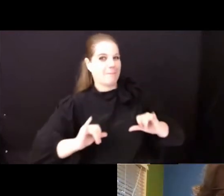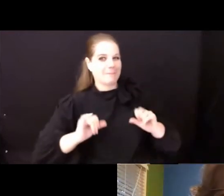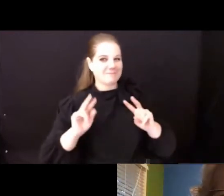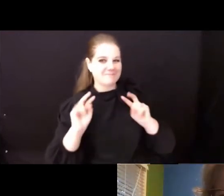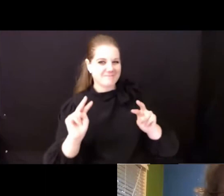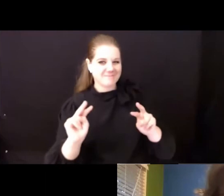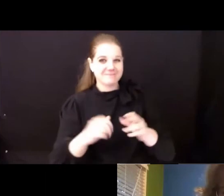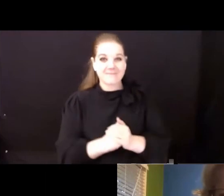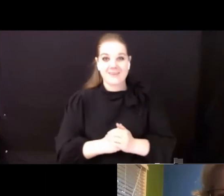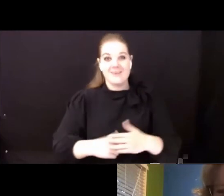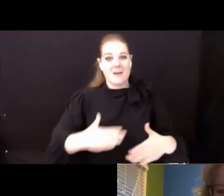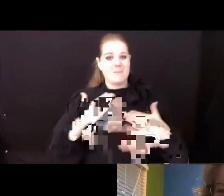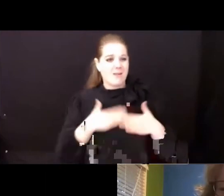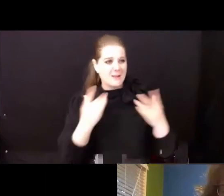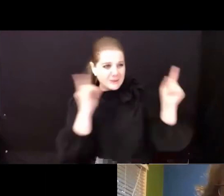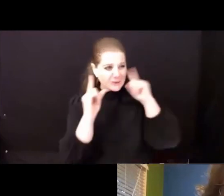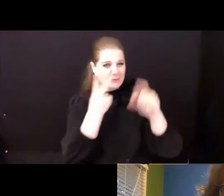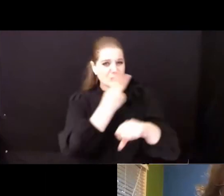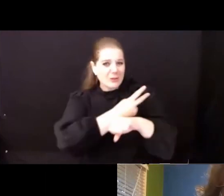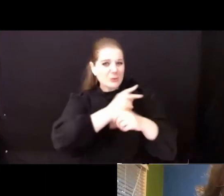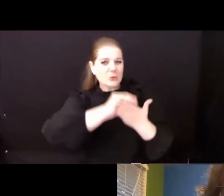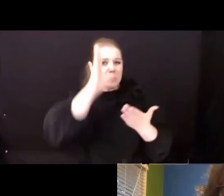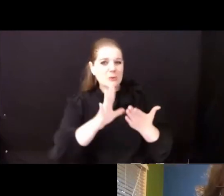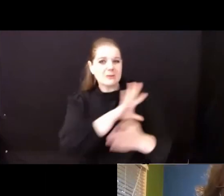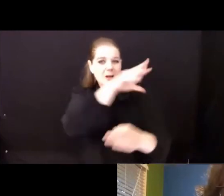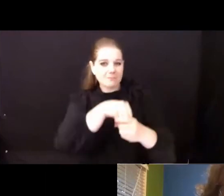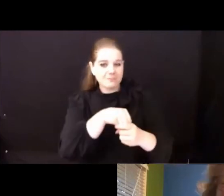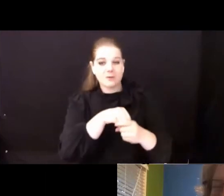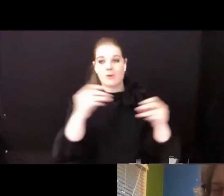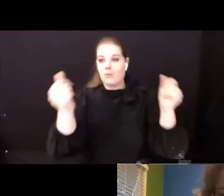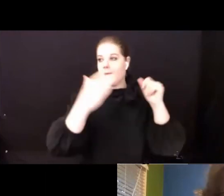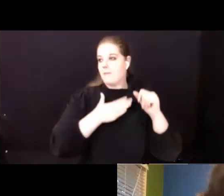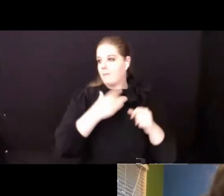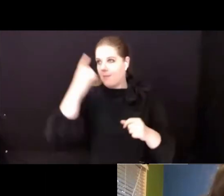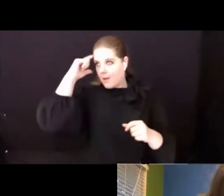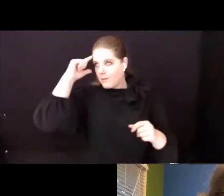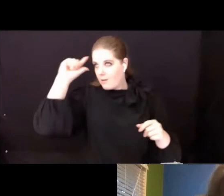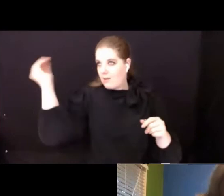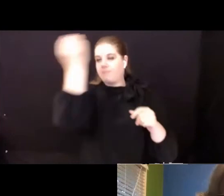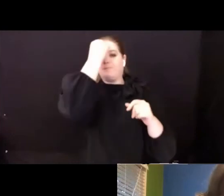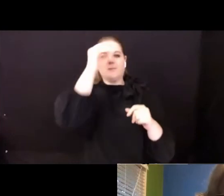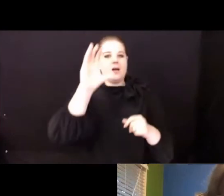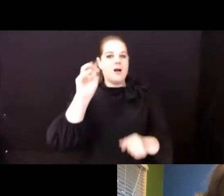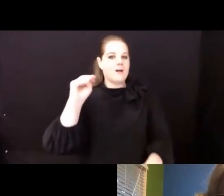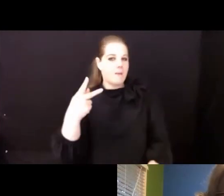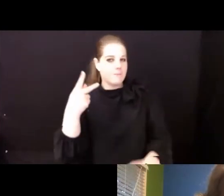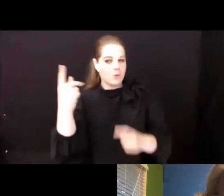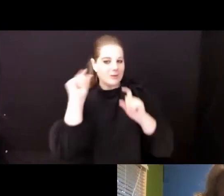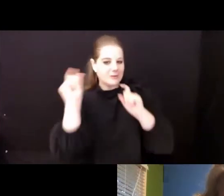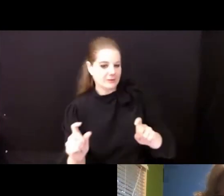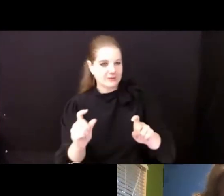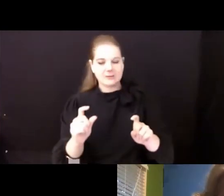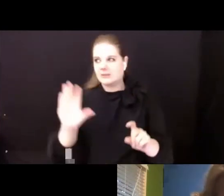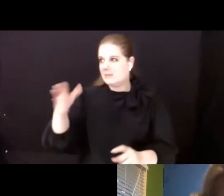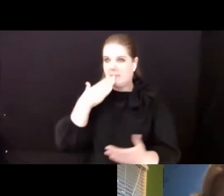are on. Right away my mind went to comp questions, but that was probably a bad idea, right? Probably a really bad idea to